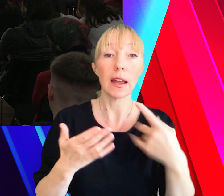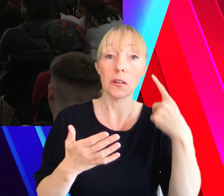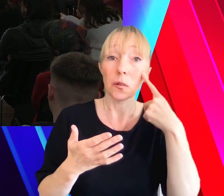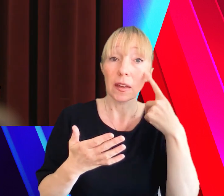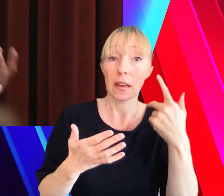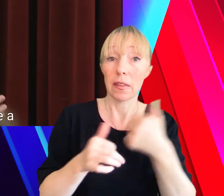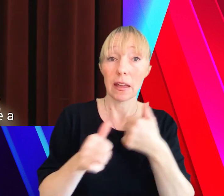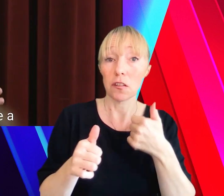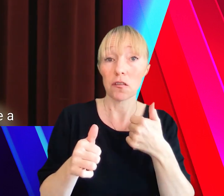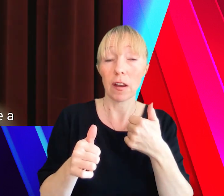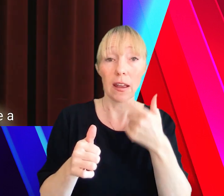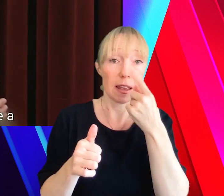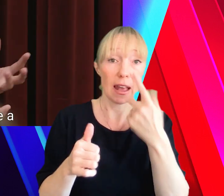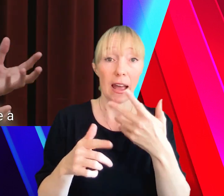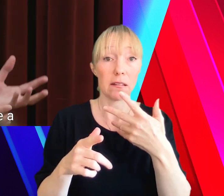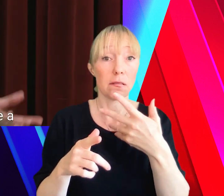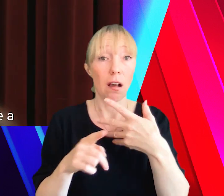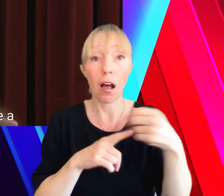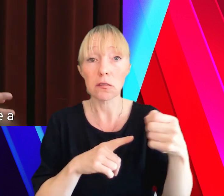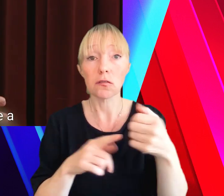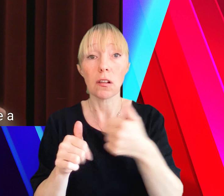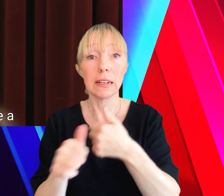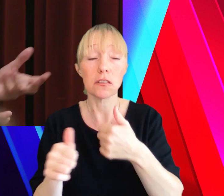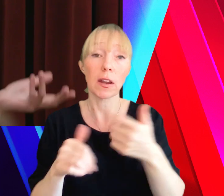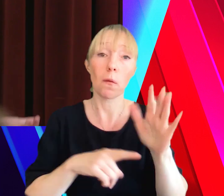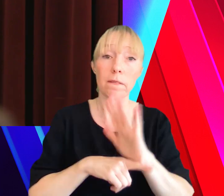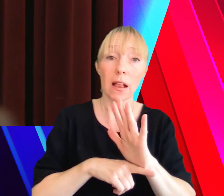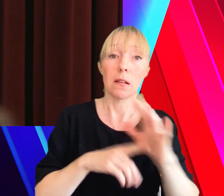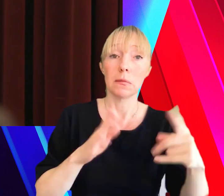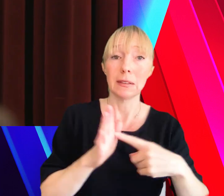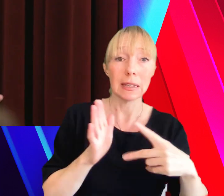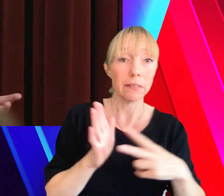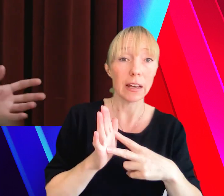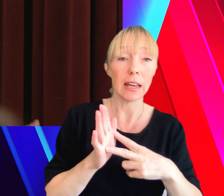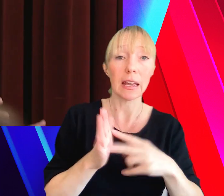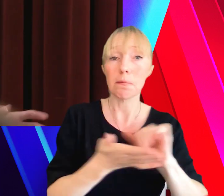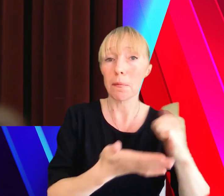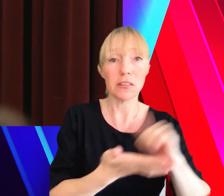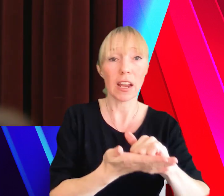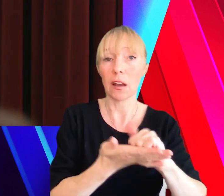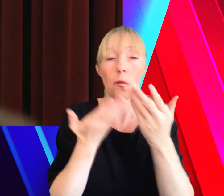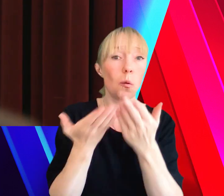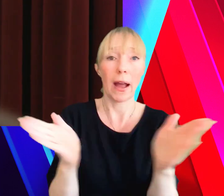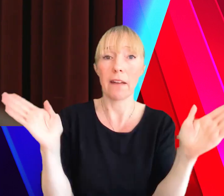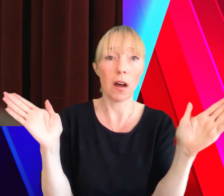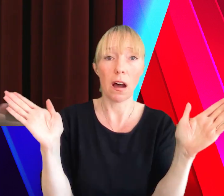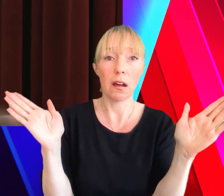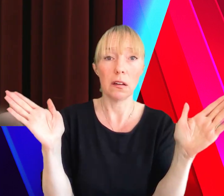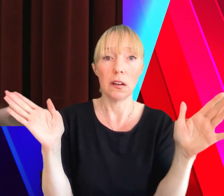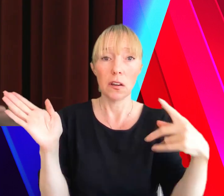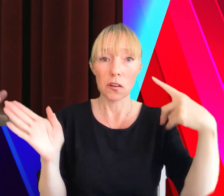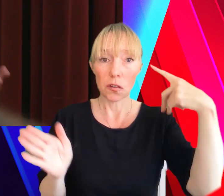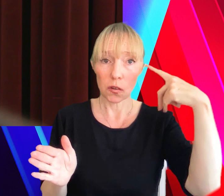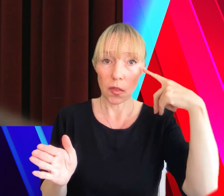about. Do you think the industry, and that can be sort of, let's say, the cultural industry or film, TV,